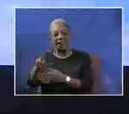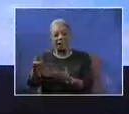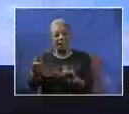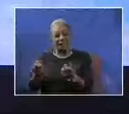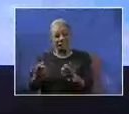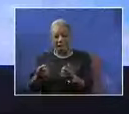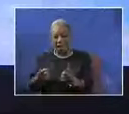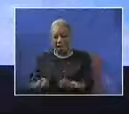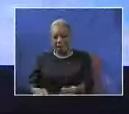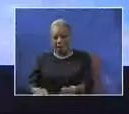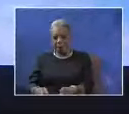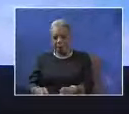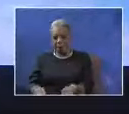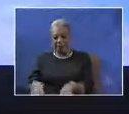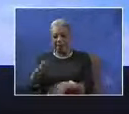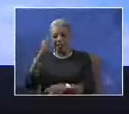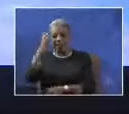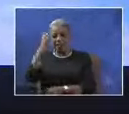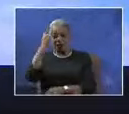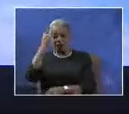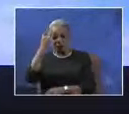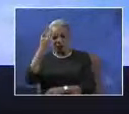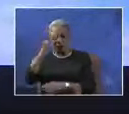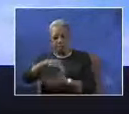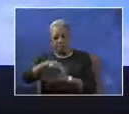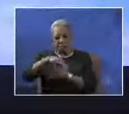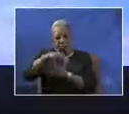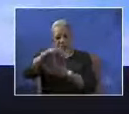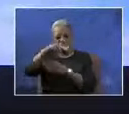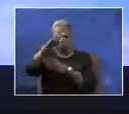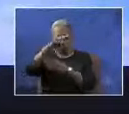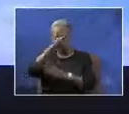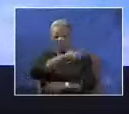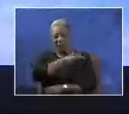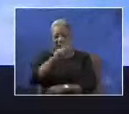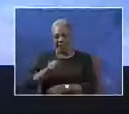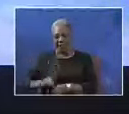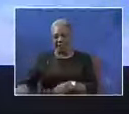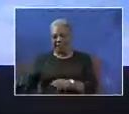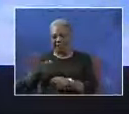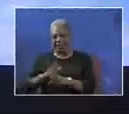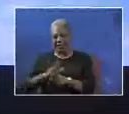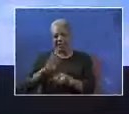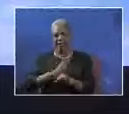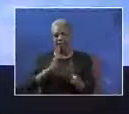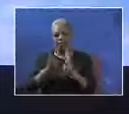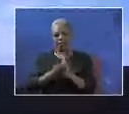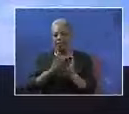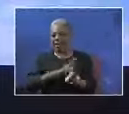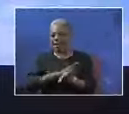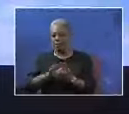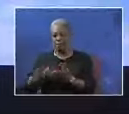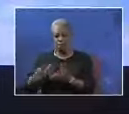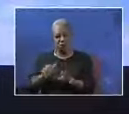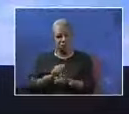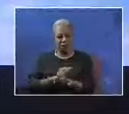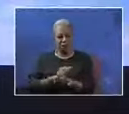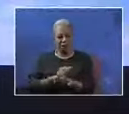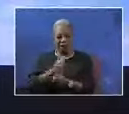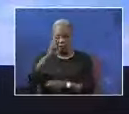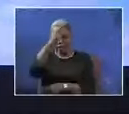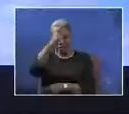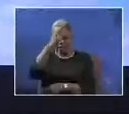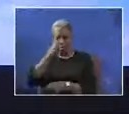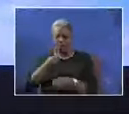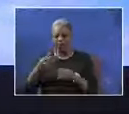northern kingdom be destroyed? Because of war with the Assyrians in 722 BC.